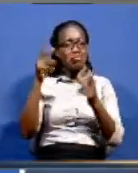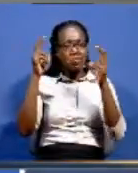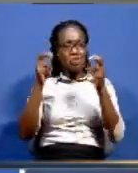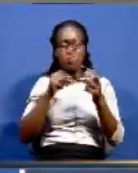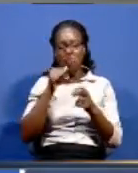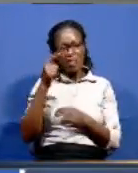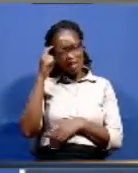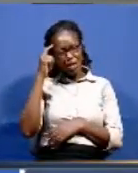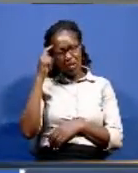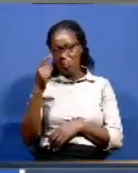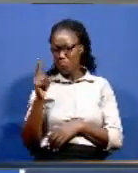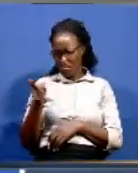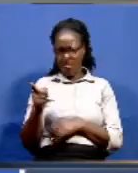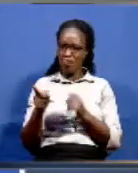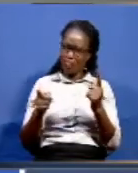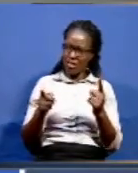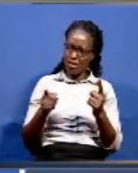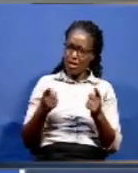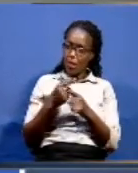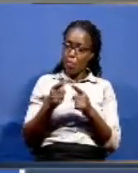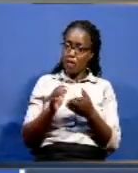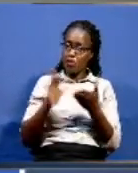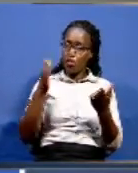so. More men have to be brought in.